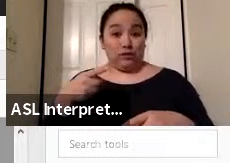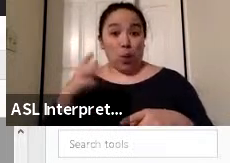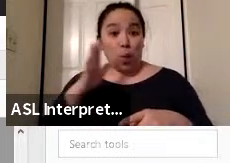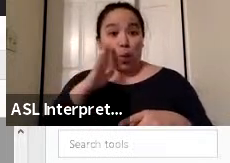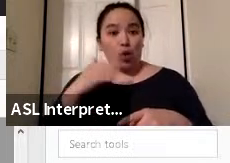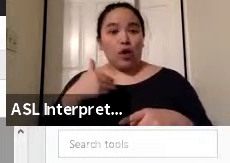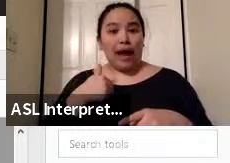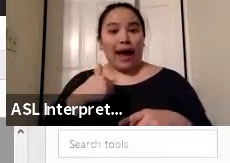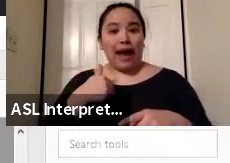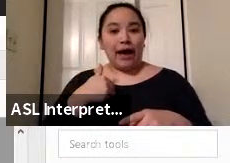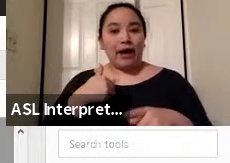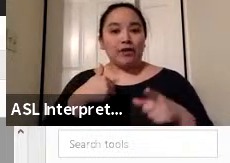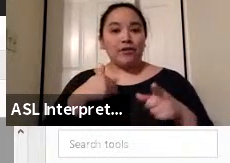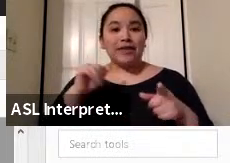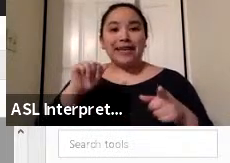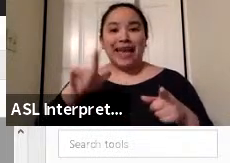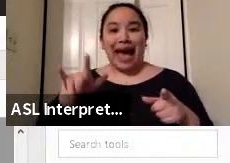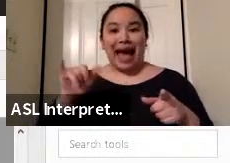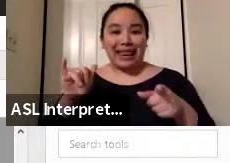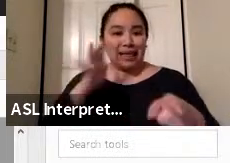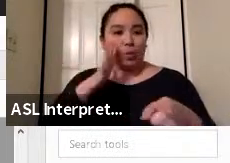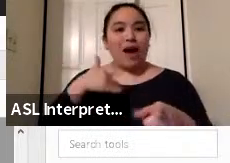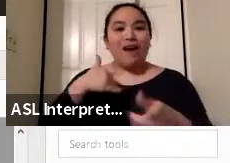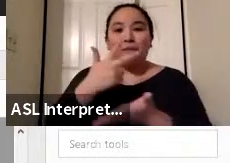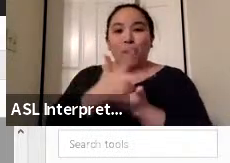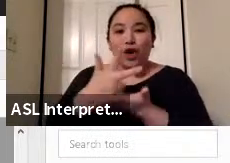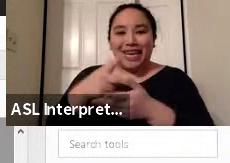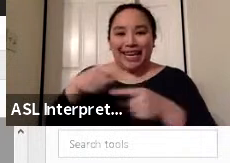along Fagan Alley is the parking area.